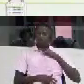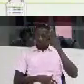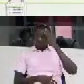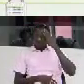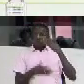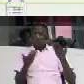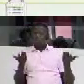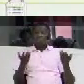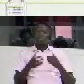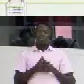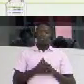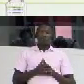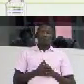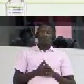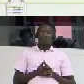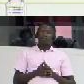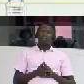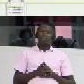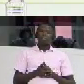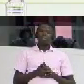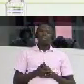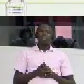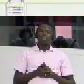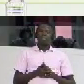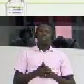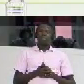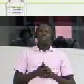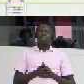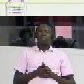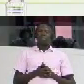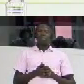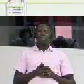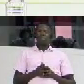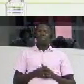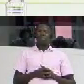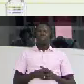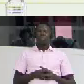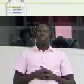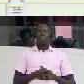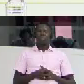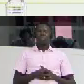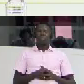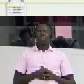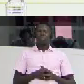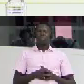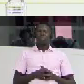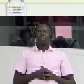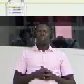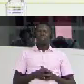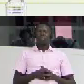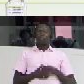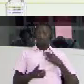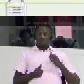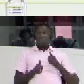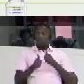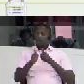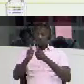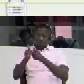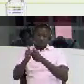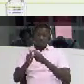I said to myself, well, if anyone should enter my house, I must come out and get to know who the person is. ma toppaleen. And I